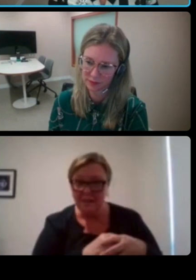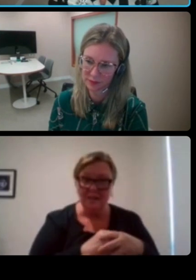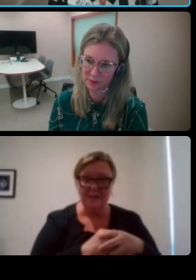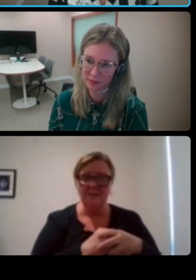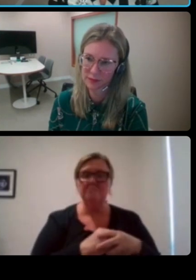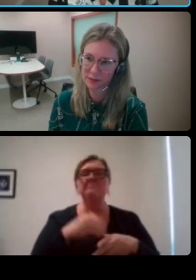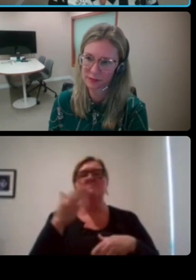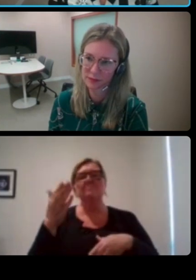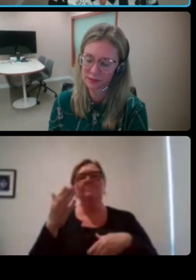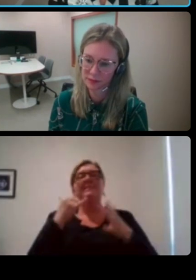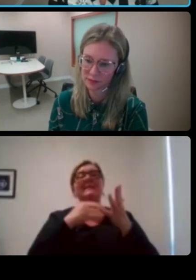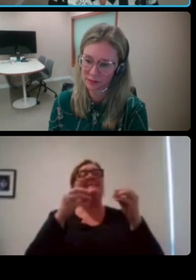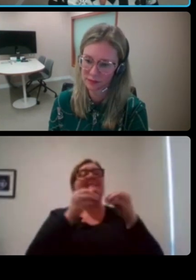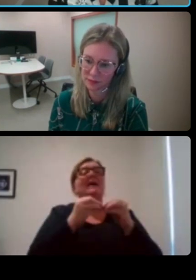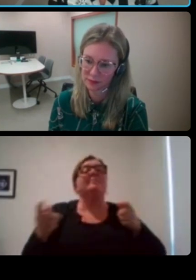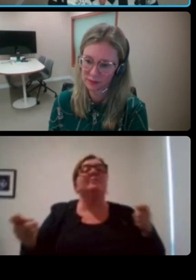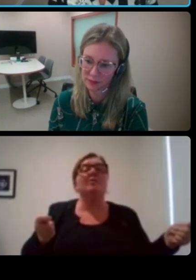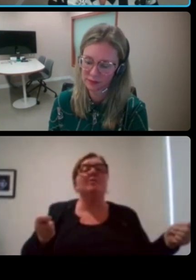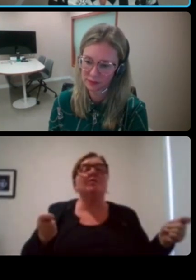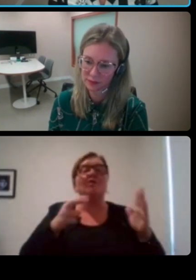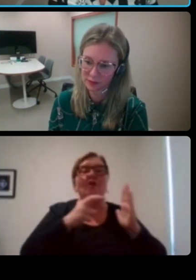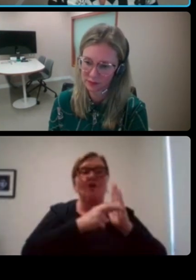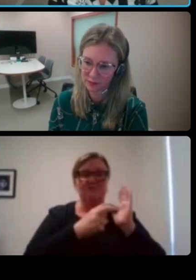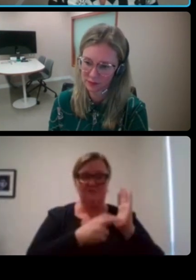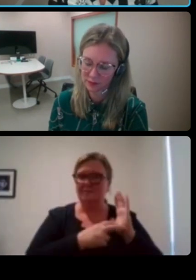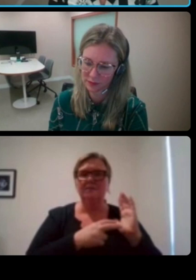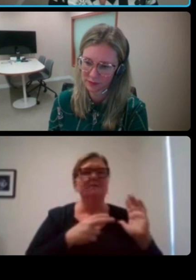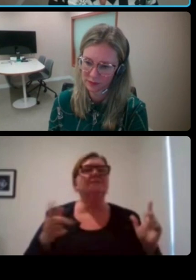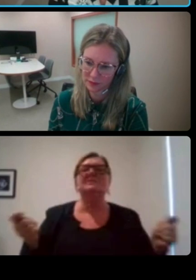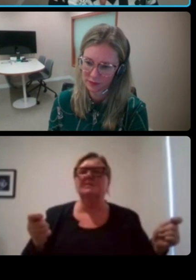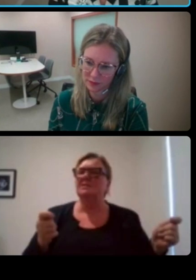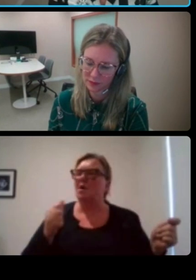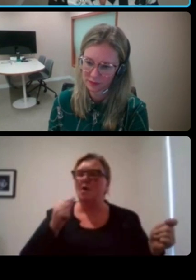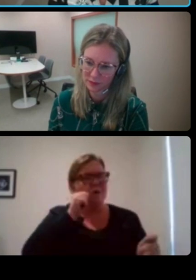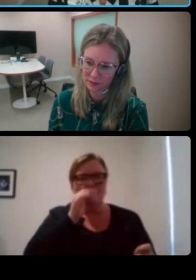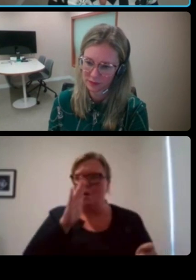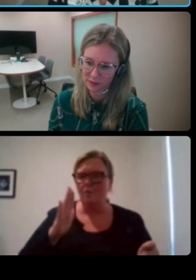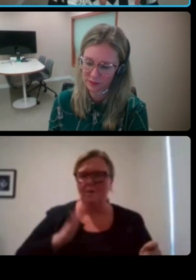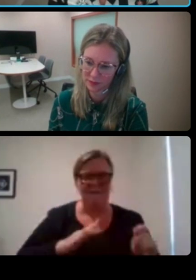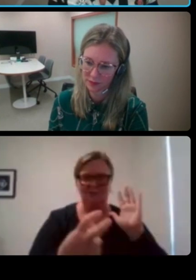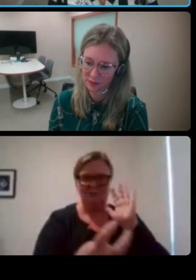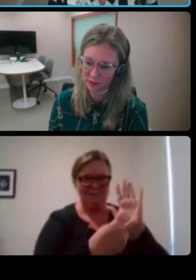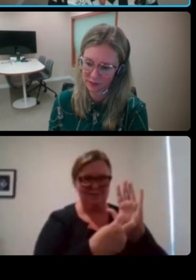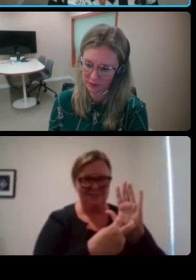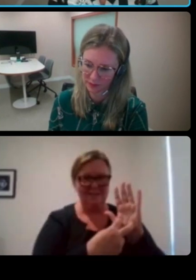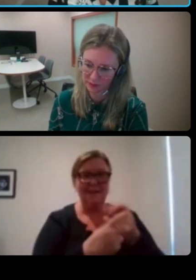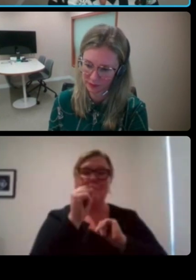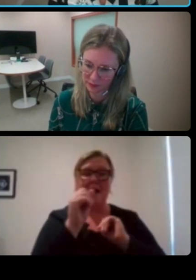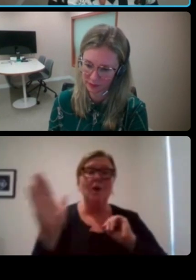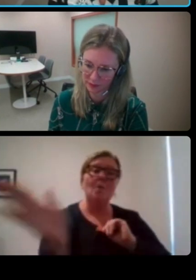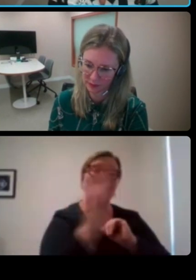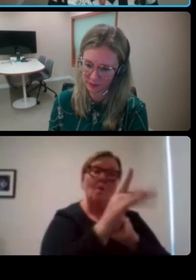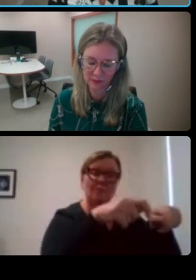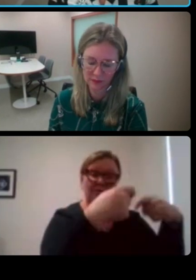subcontractors will not be required to be registered. However, all providers